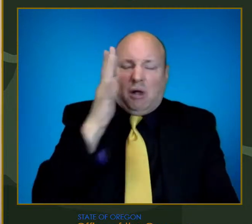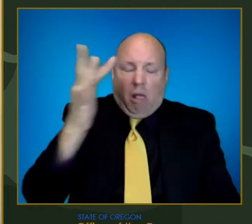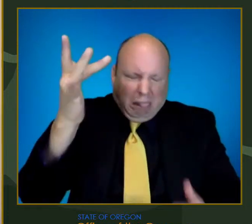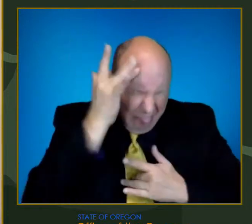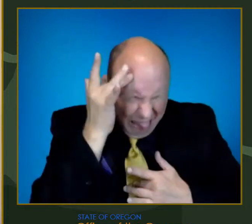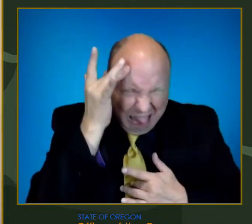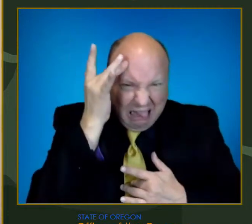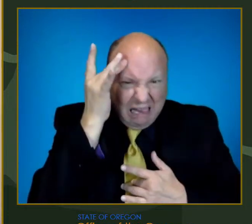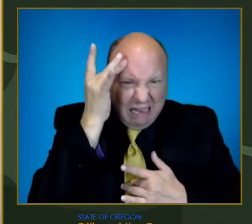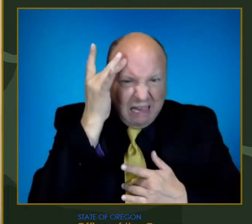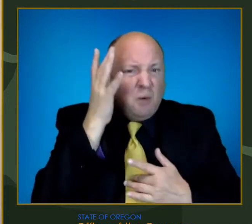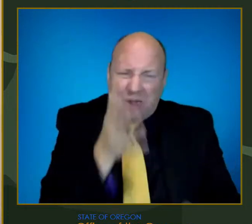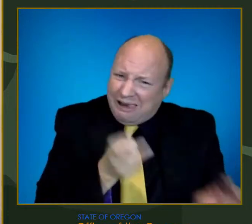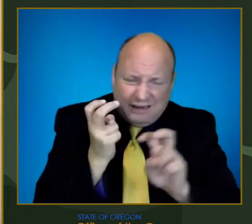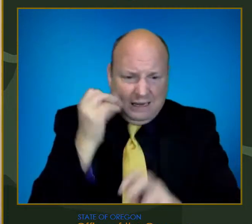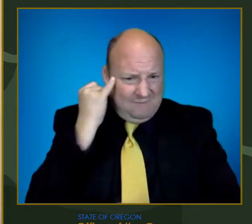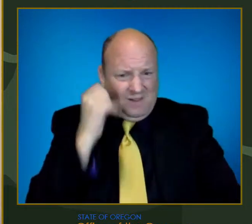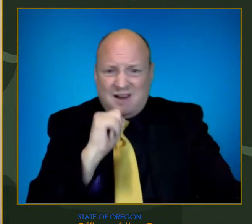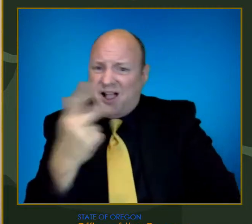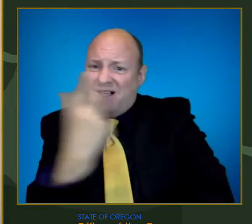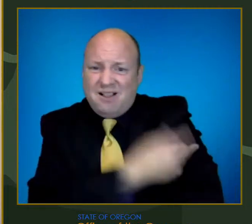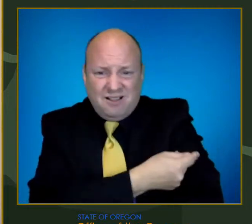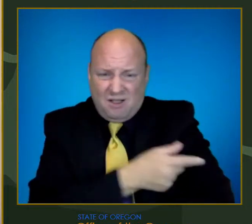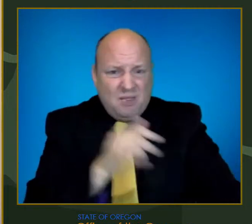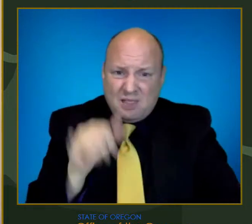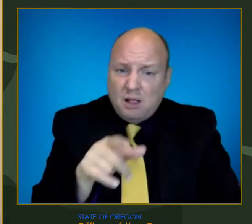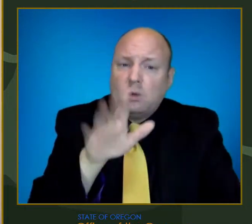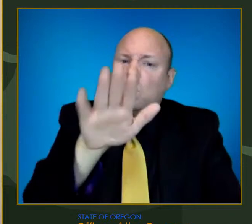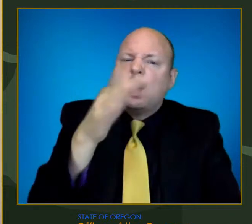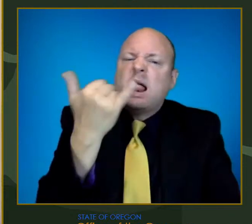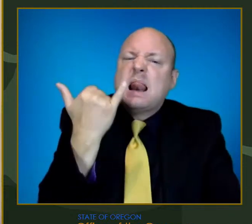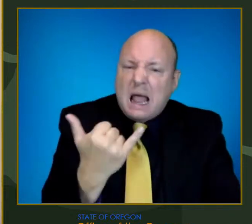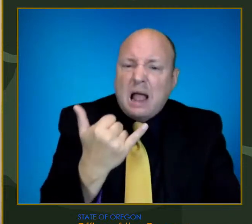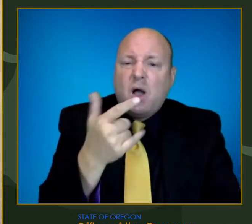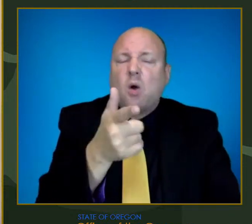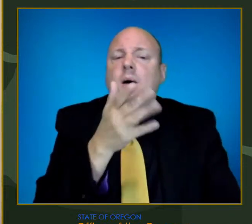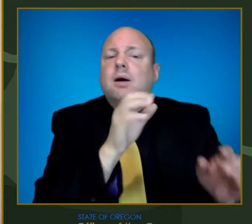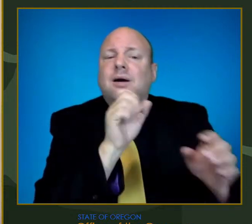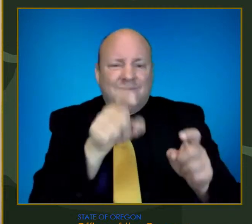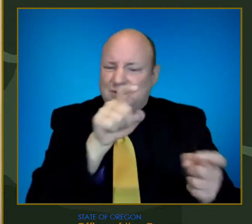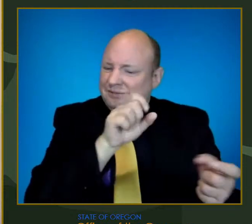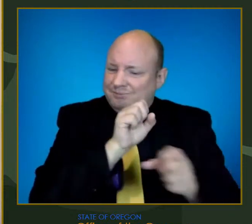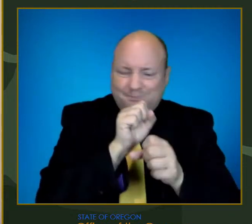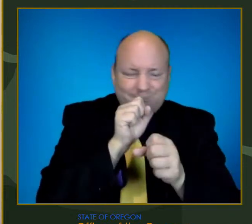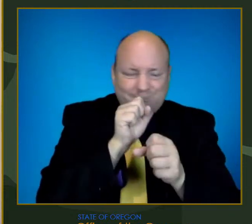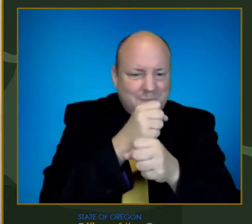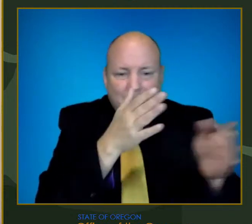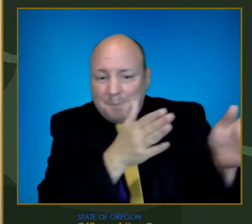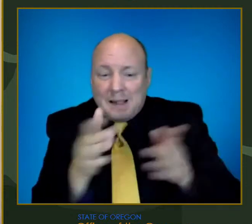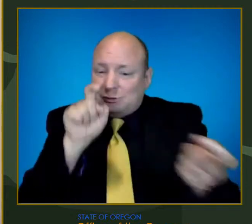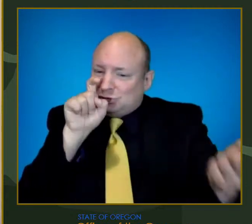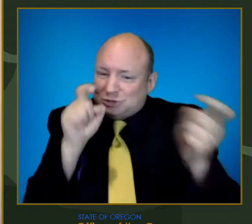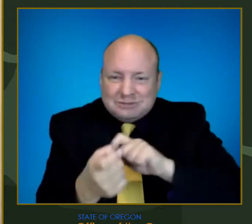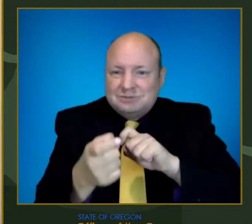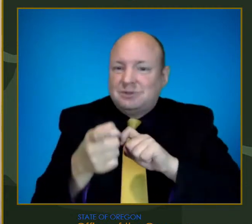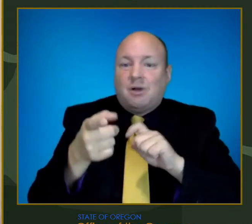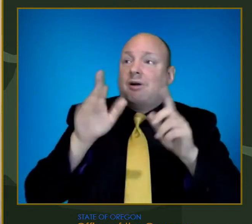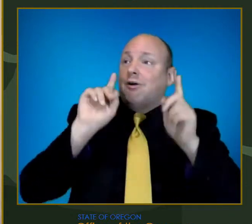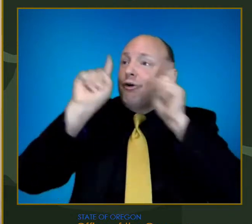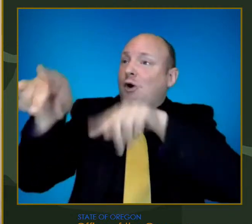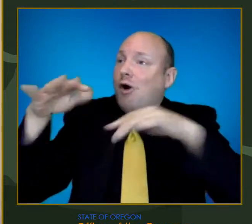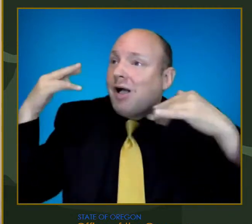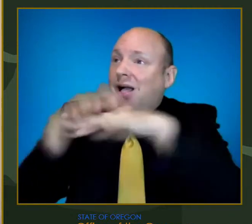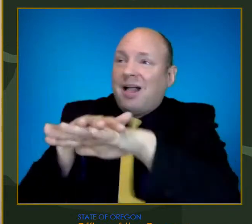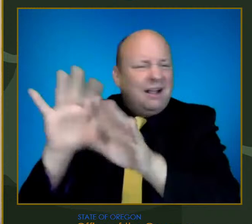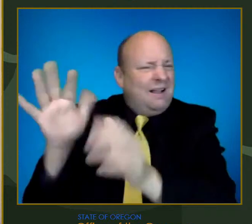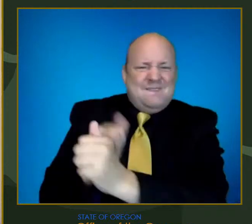consider changing your plans. Limit your contact with others. Don't attend those events you are planning on doing because you are at risk, and